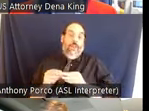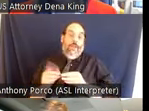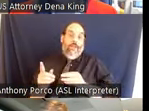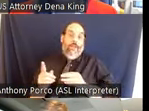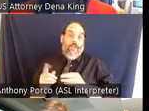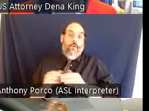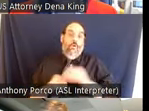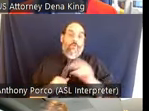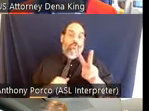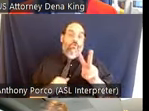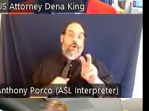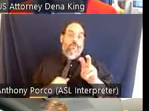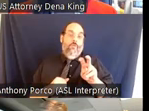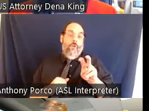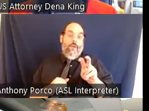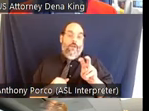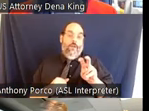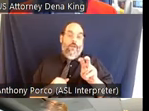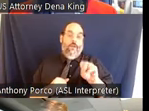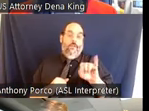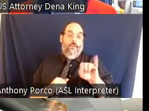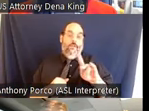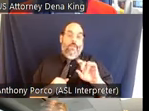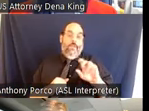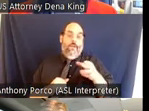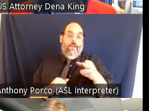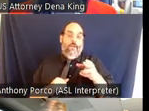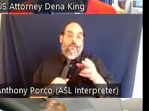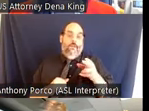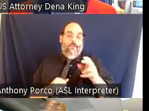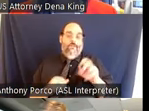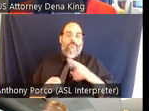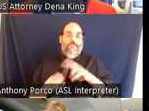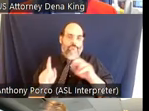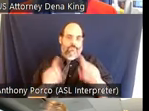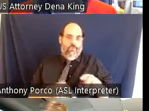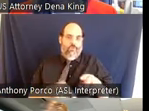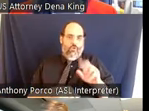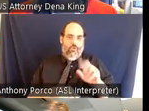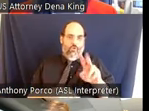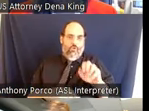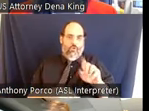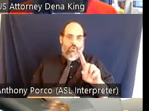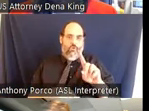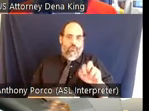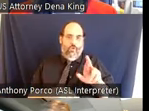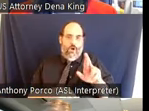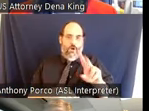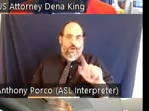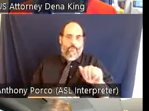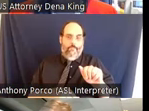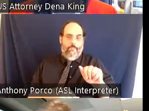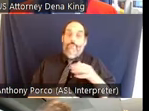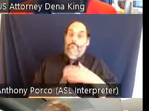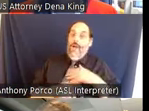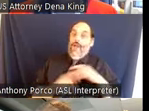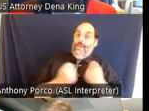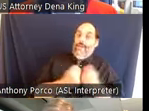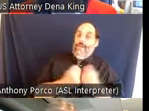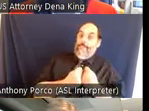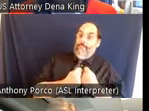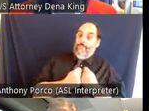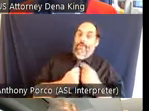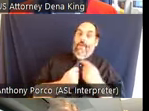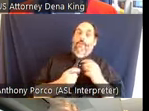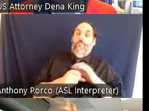by more than 200 members at the United Sikhs Gurdwara, where members of my civil rights team and our federal and local